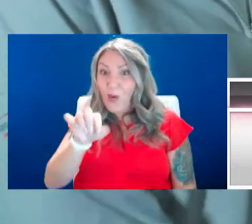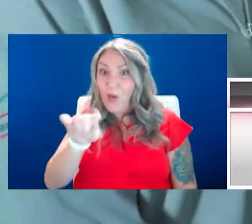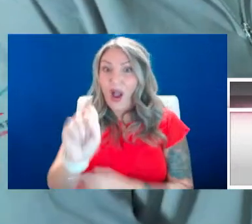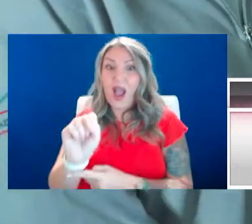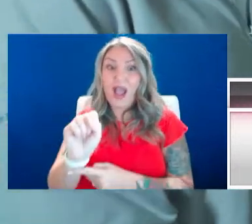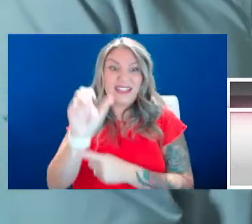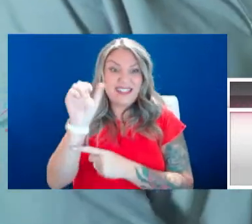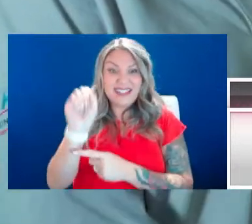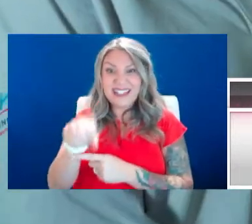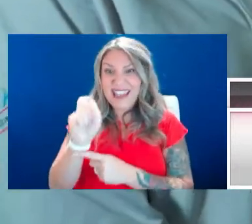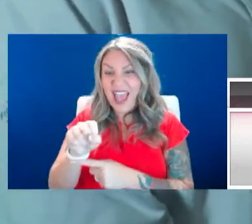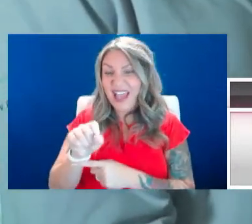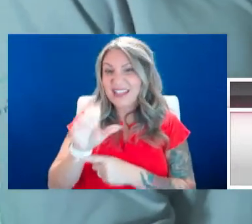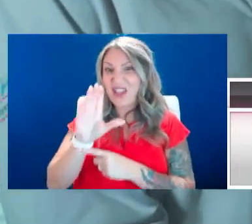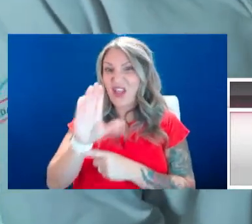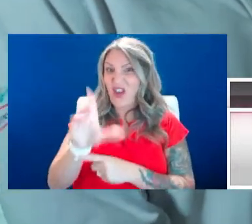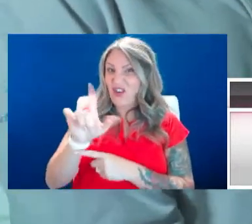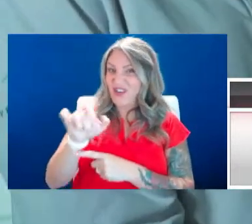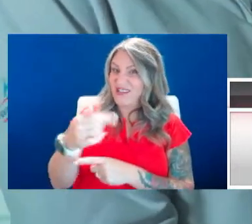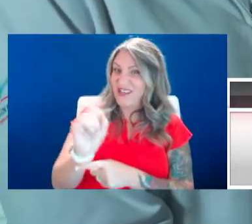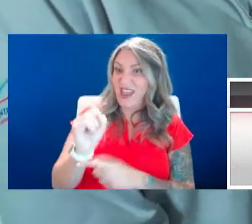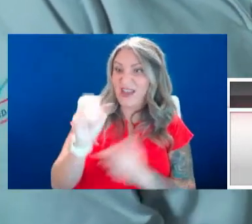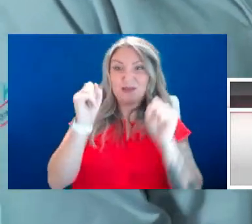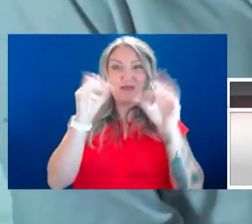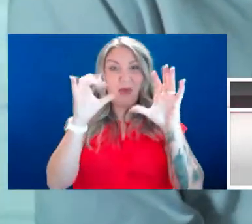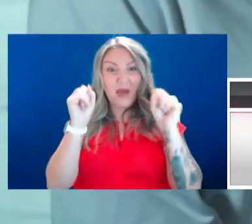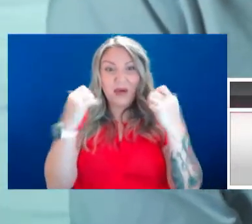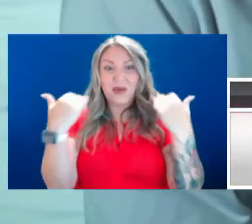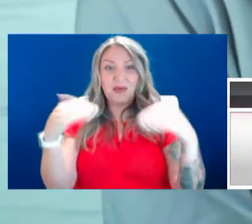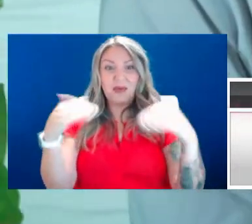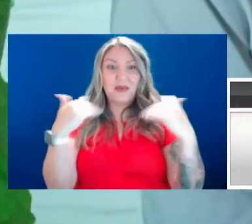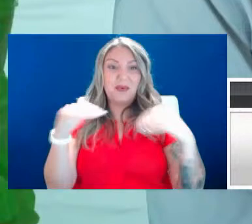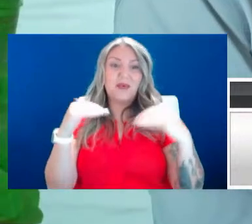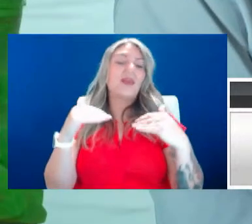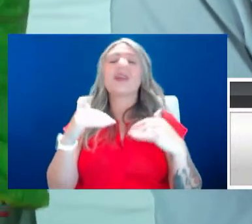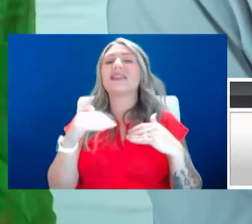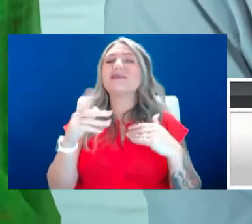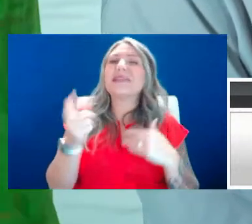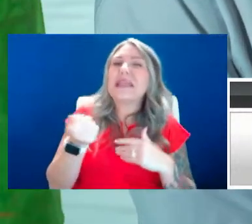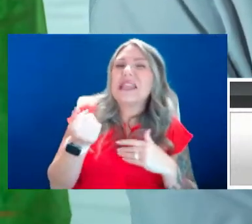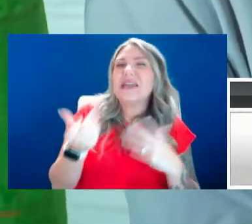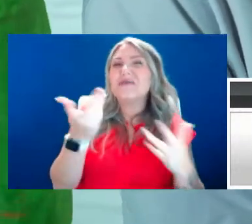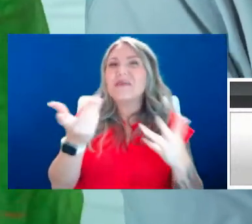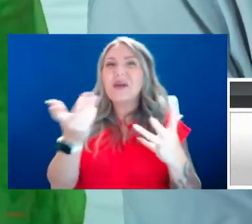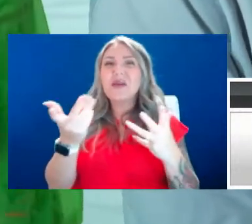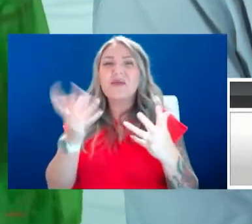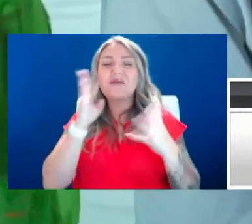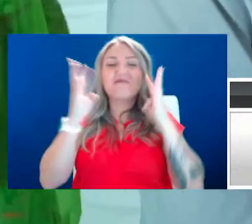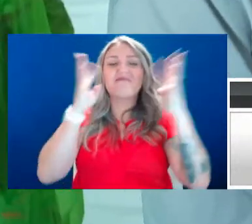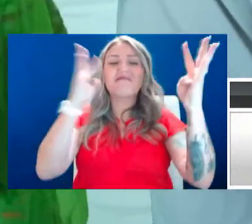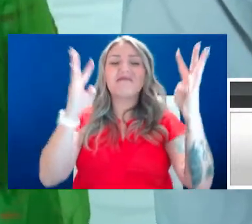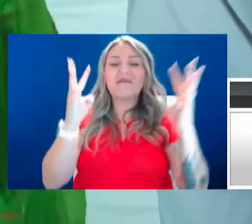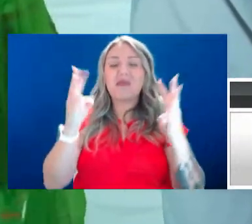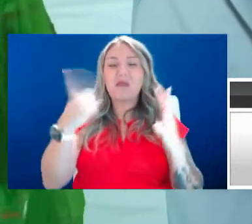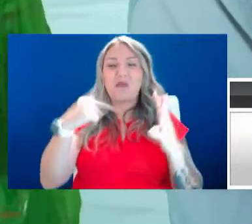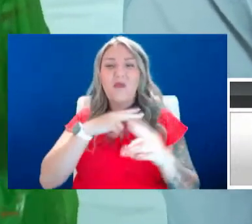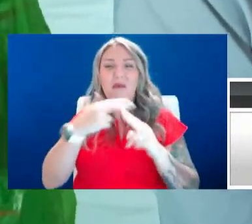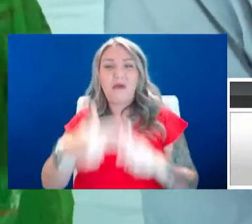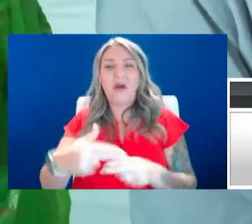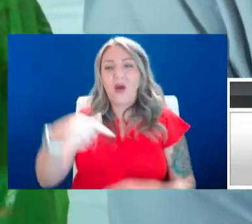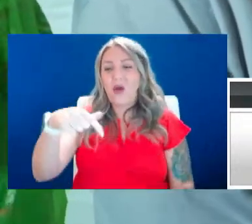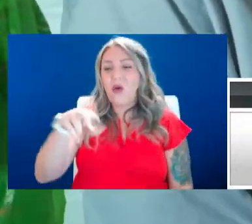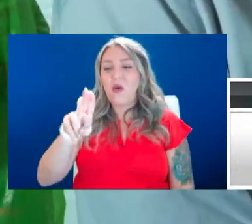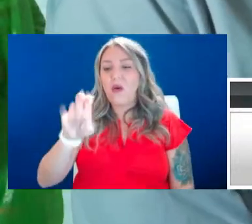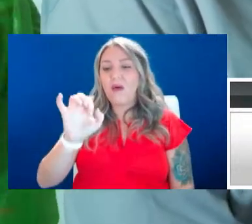have amazing quads. We took that as a little play on words and created what we call the Quad Squad, and those